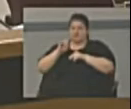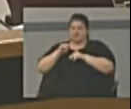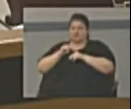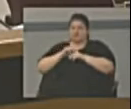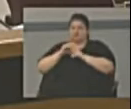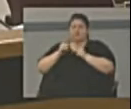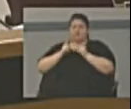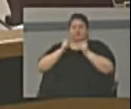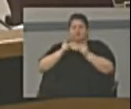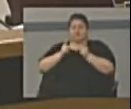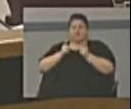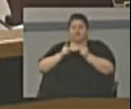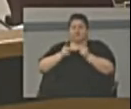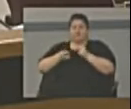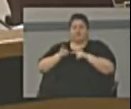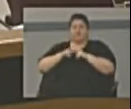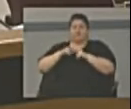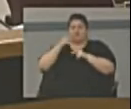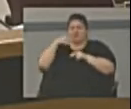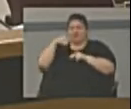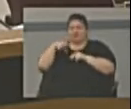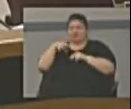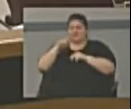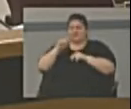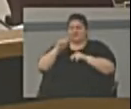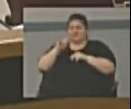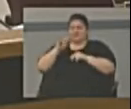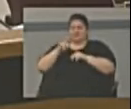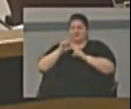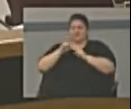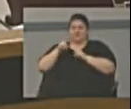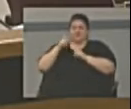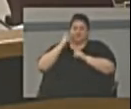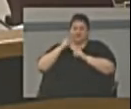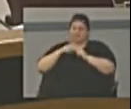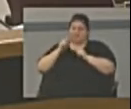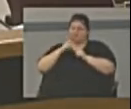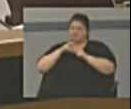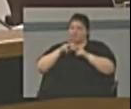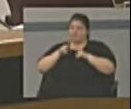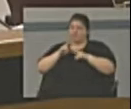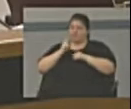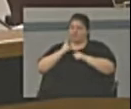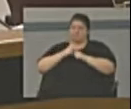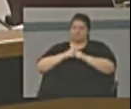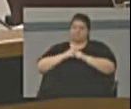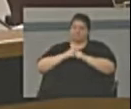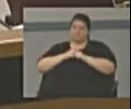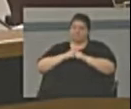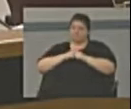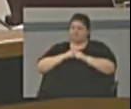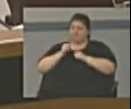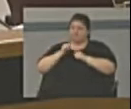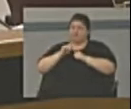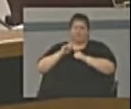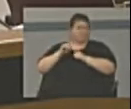for uplighting of the station so it can be seen from Route 1. Are there any questions?